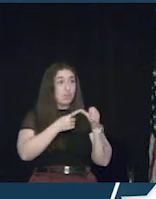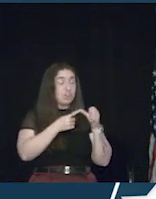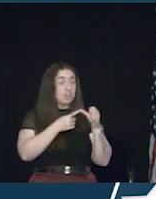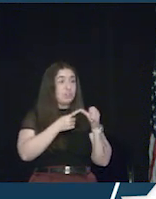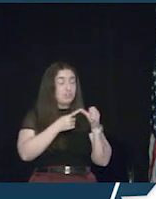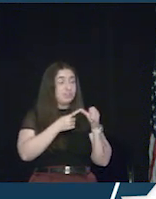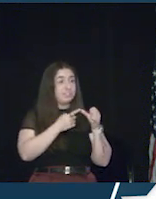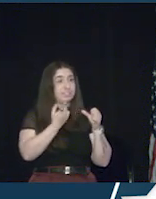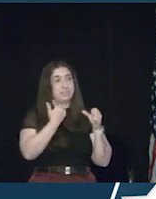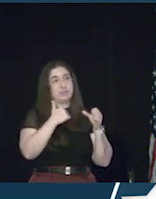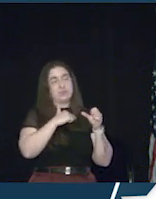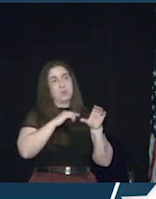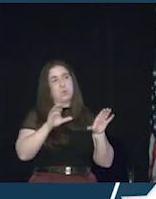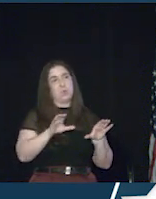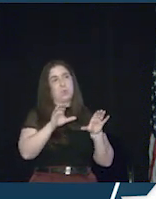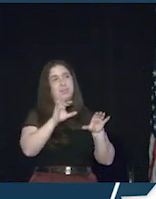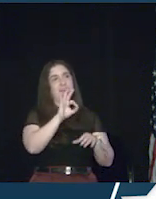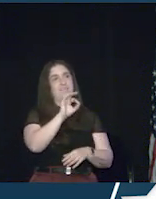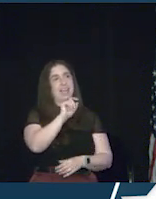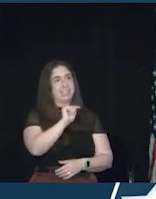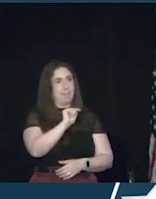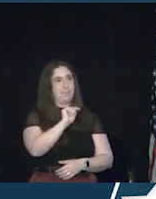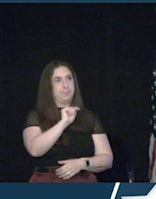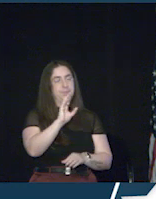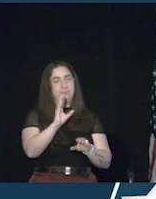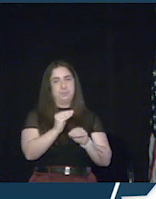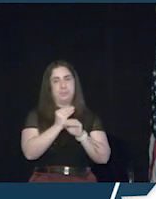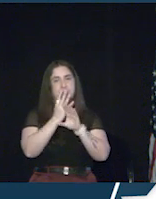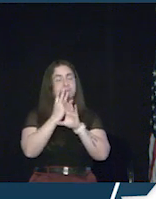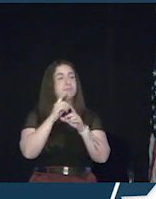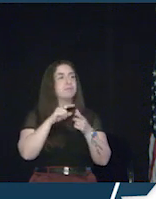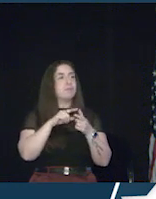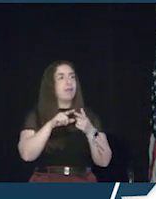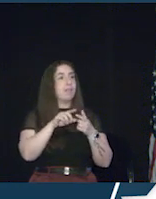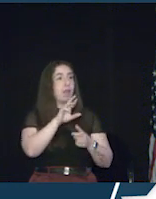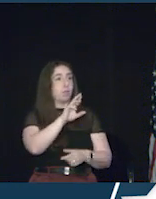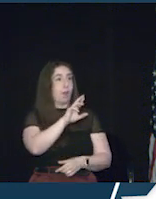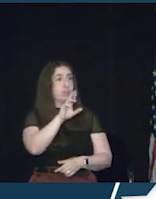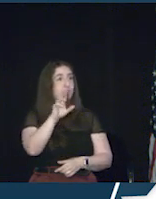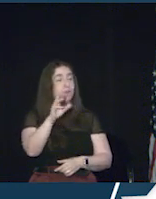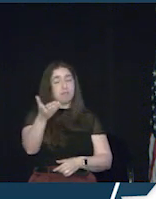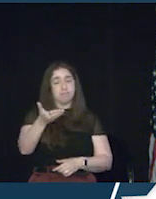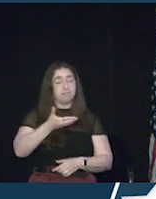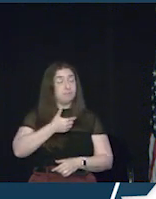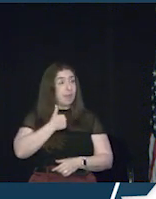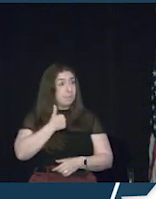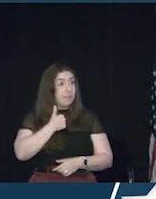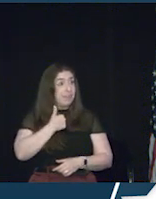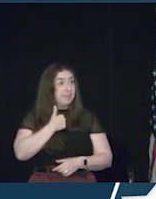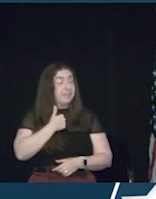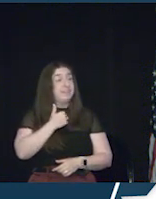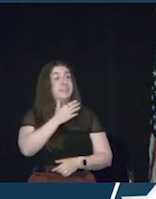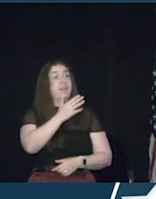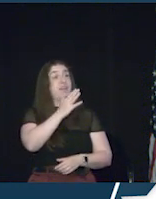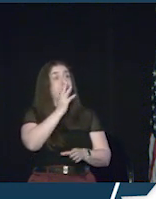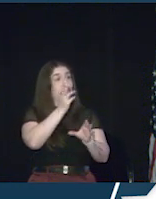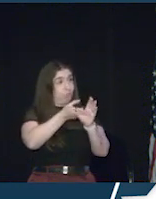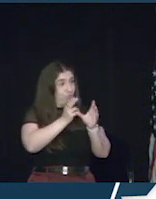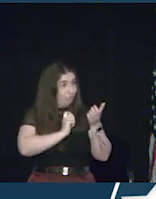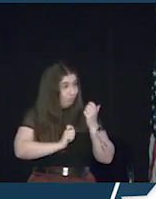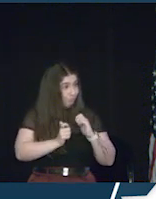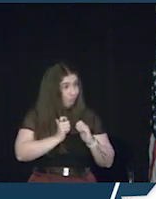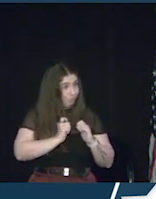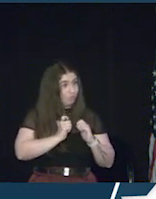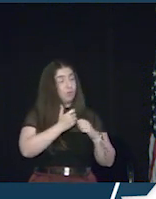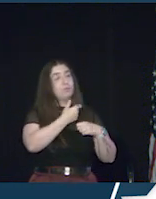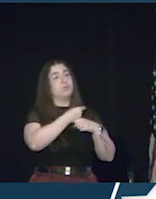We did FaceTime, and then she invited me on the show to